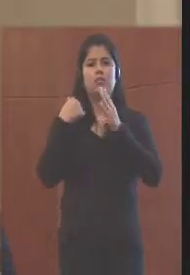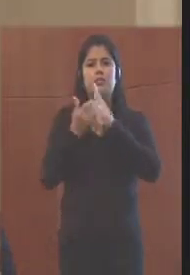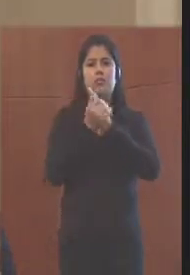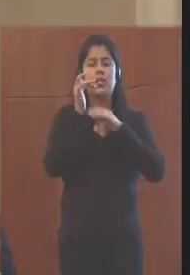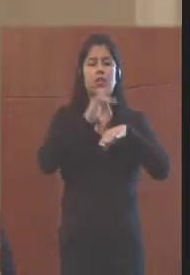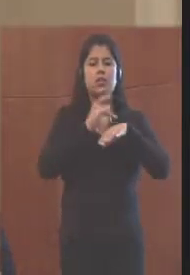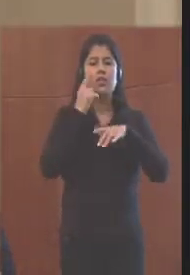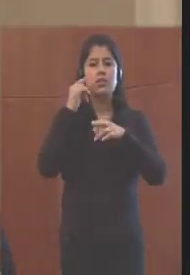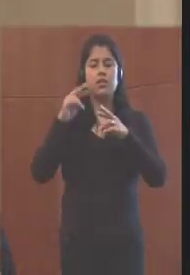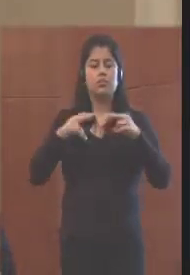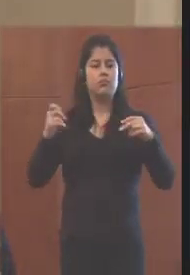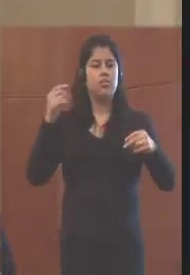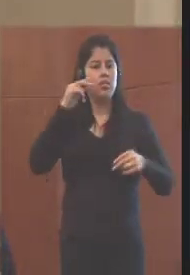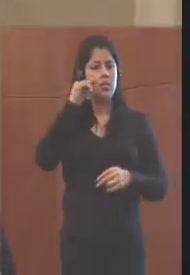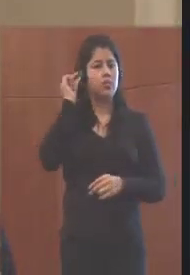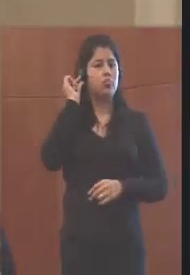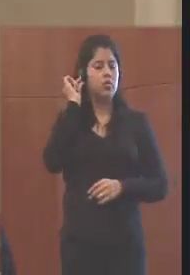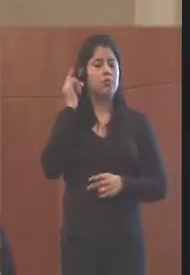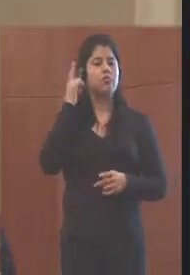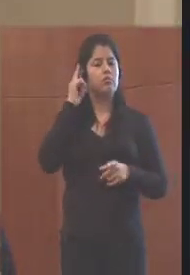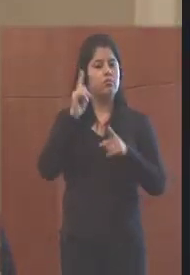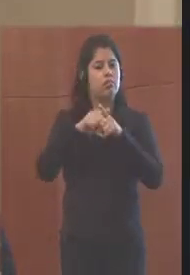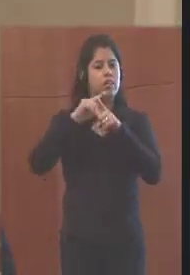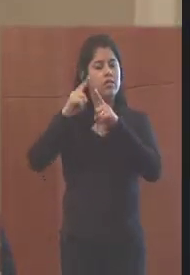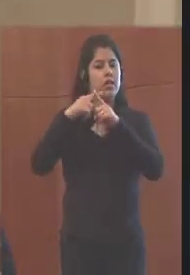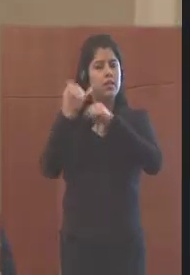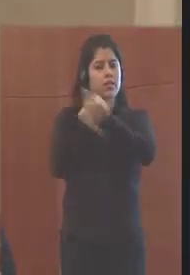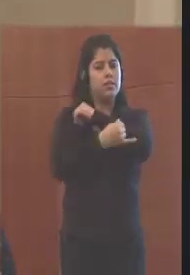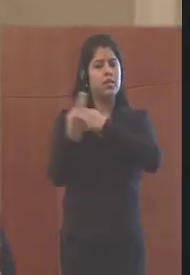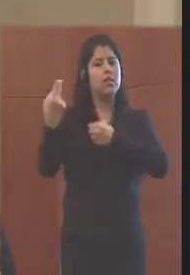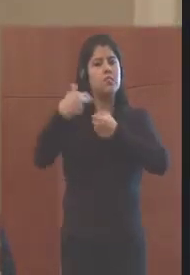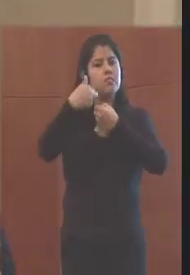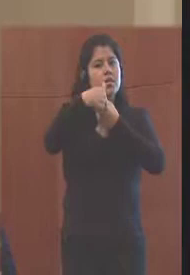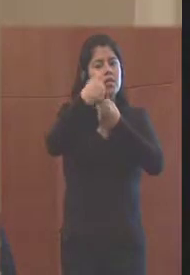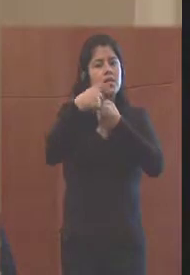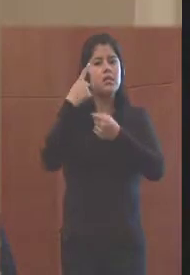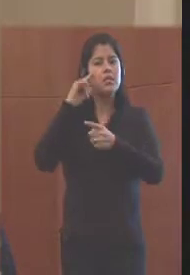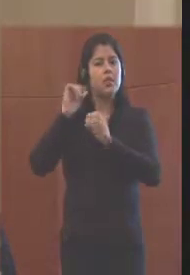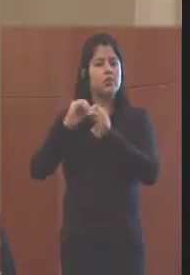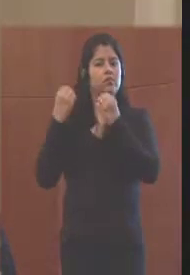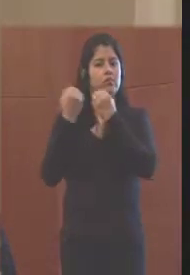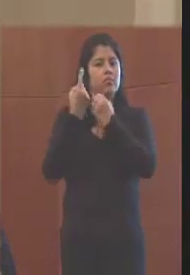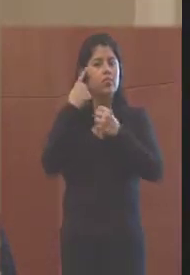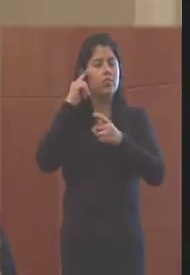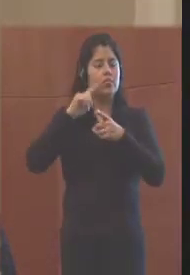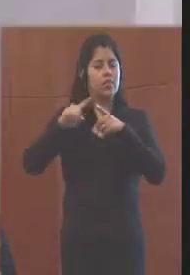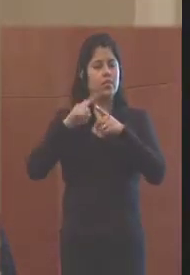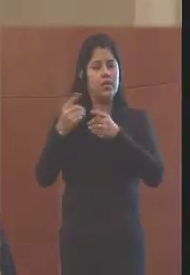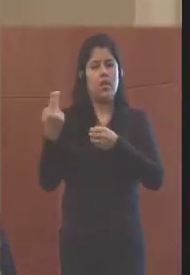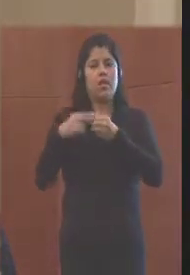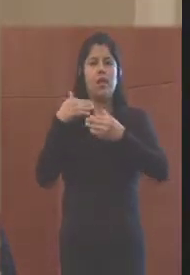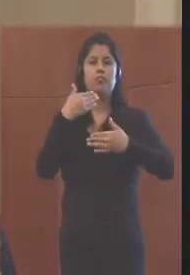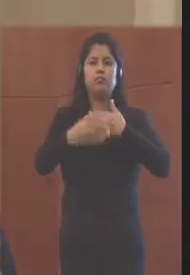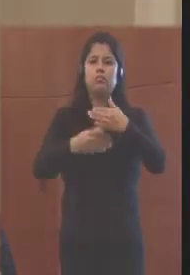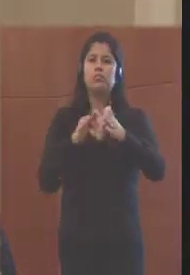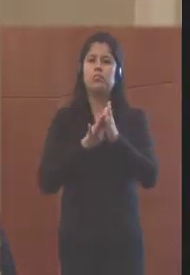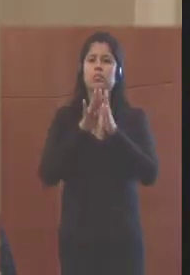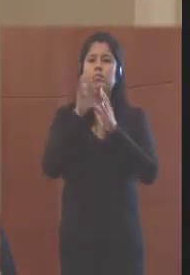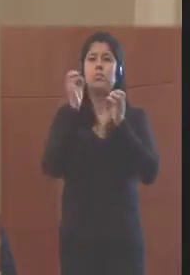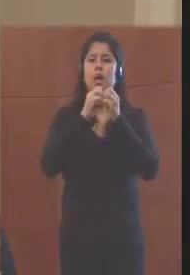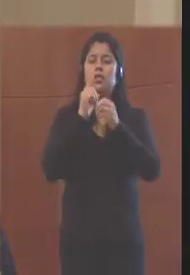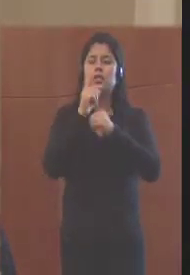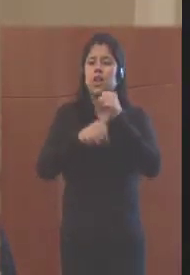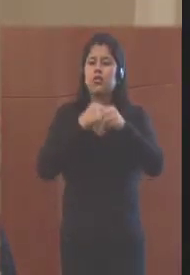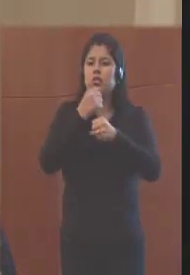assessment in the region. We wanted to see where countries Bogotá conference, how long the conference had last how long had been advanced in the last year.